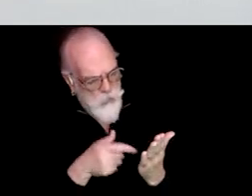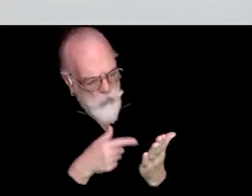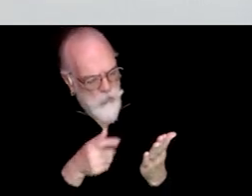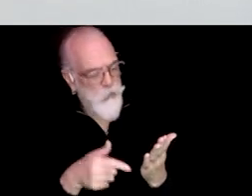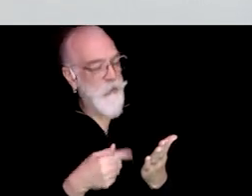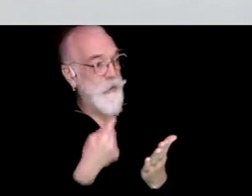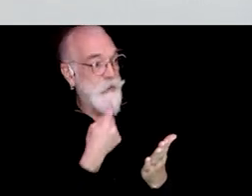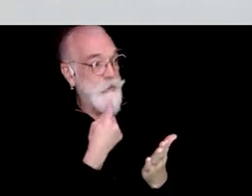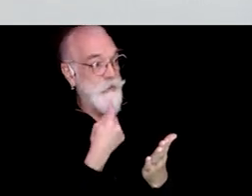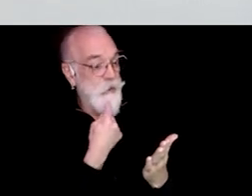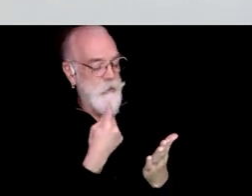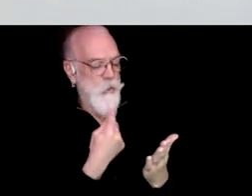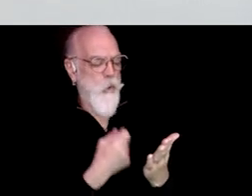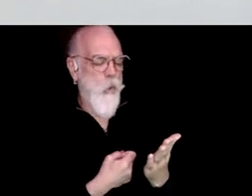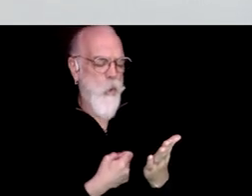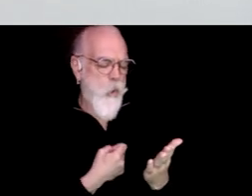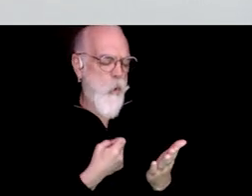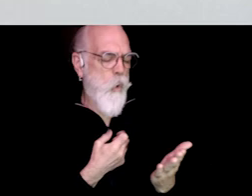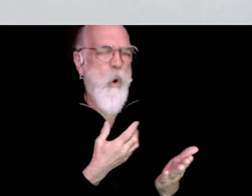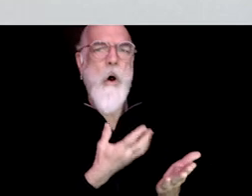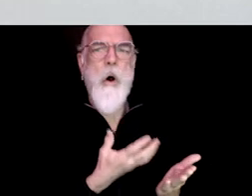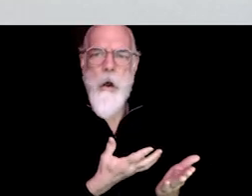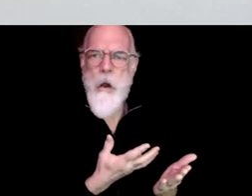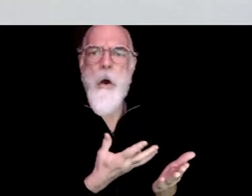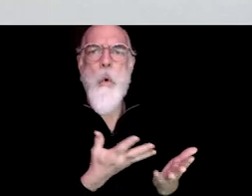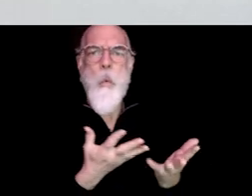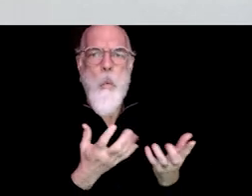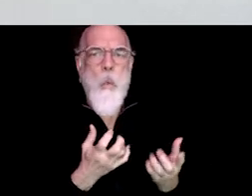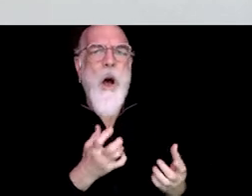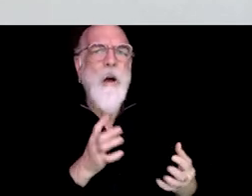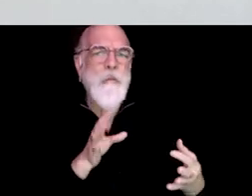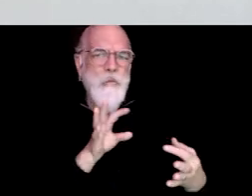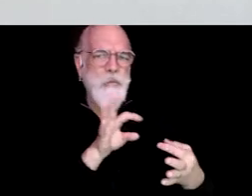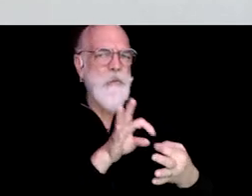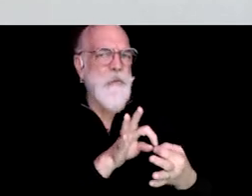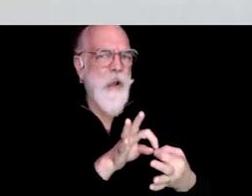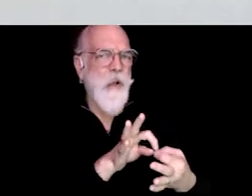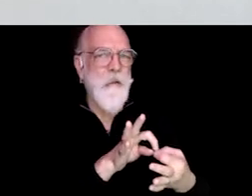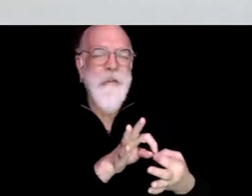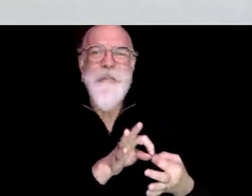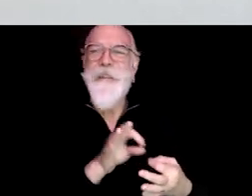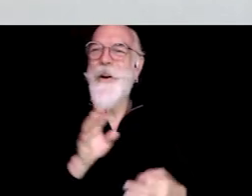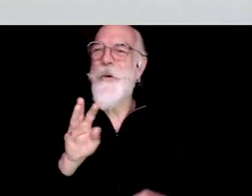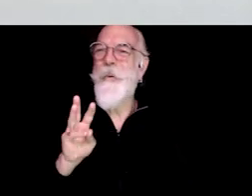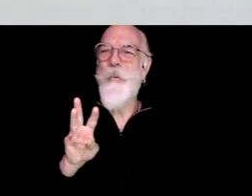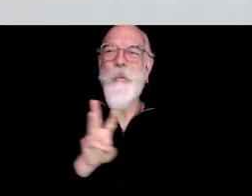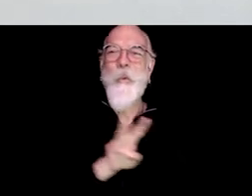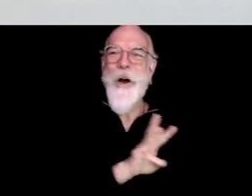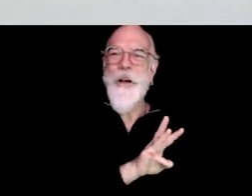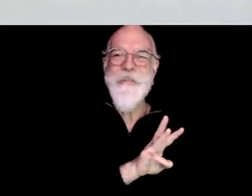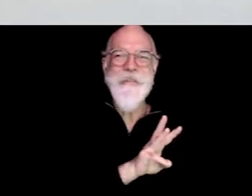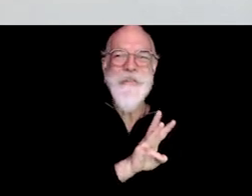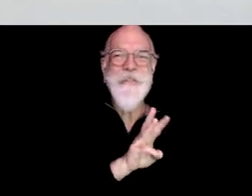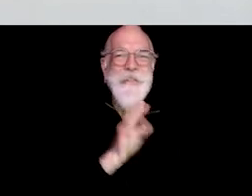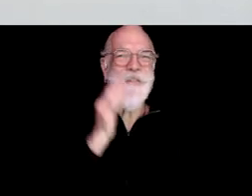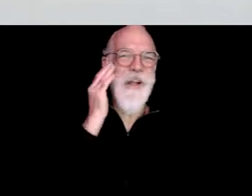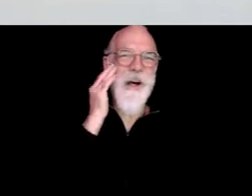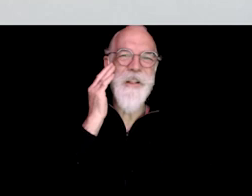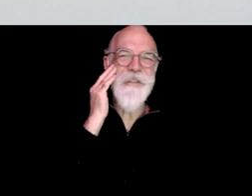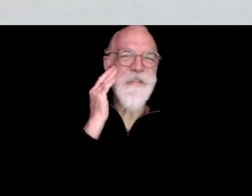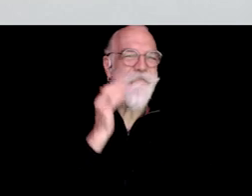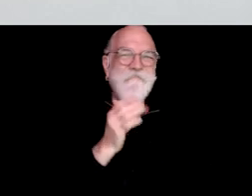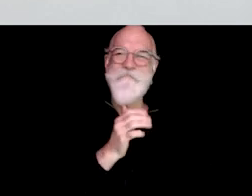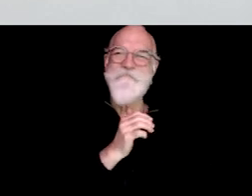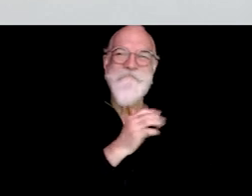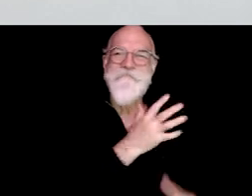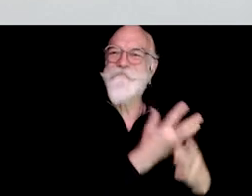this expressed urge to connect. And I keep feeling that this is something that's missing from Western ways of knowing, and that